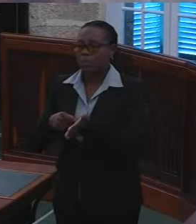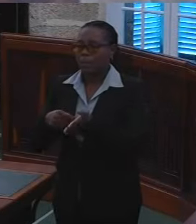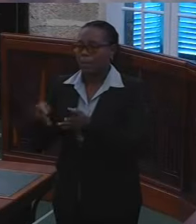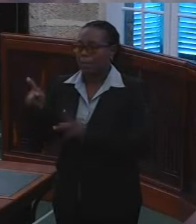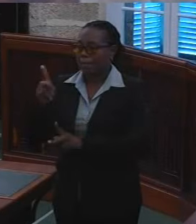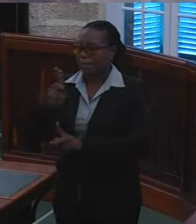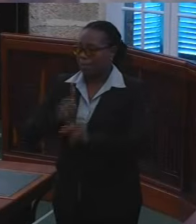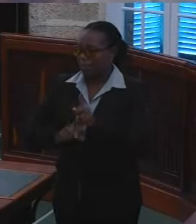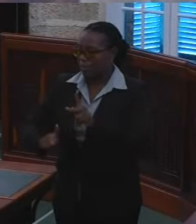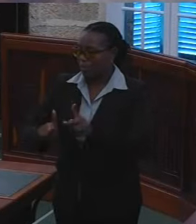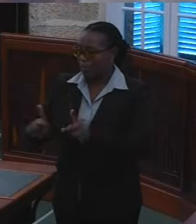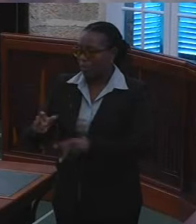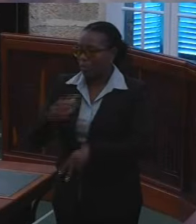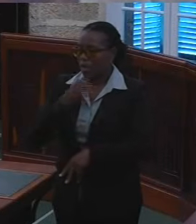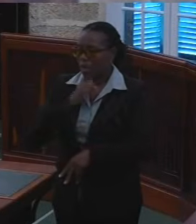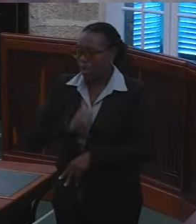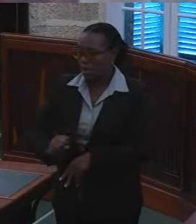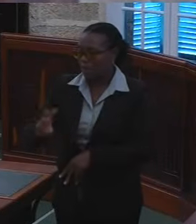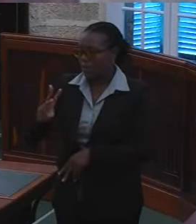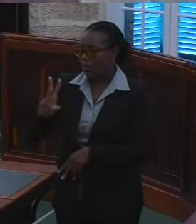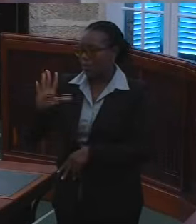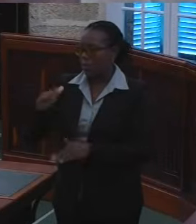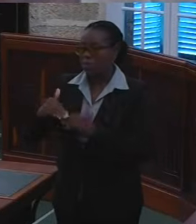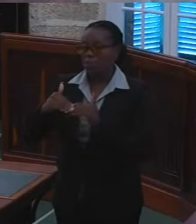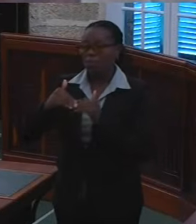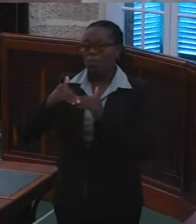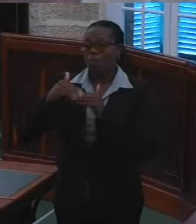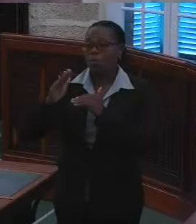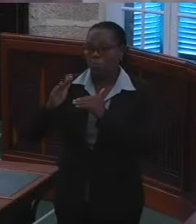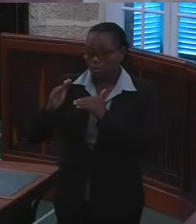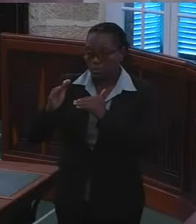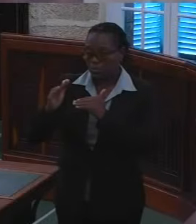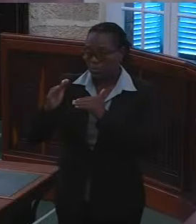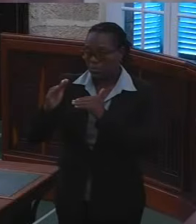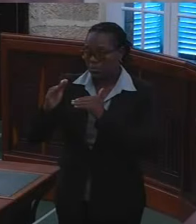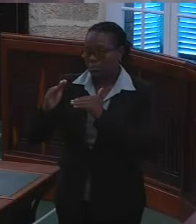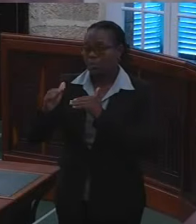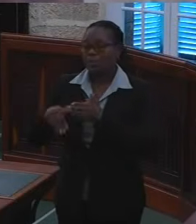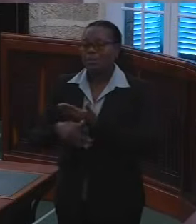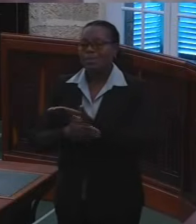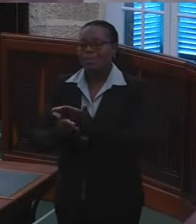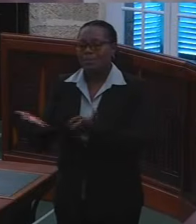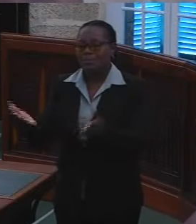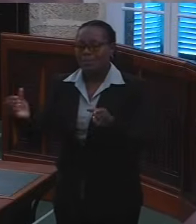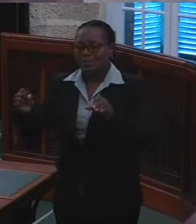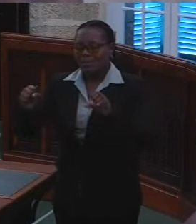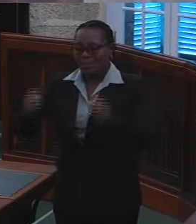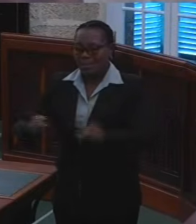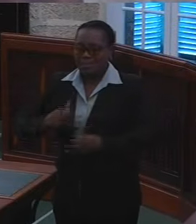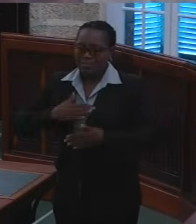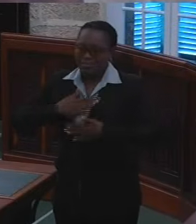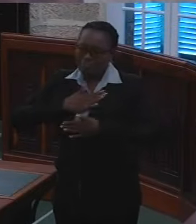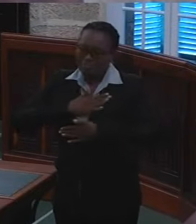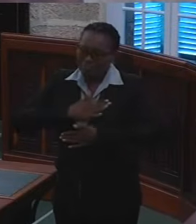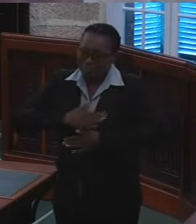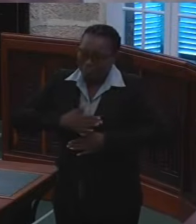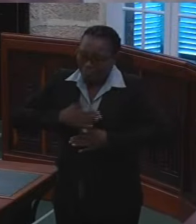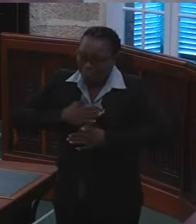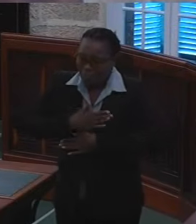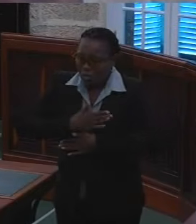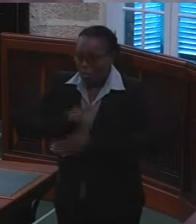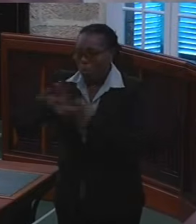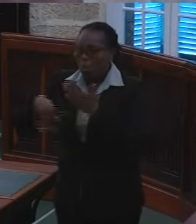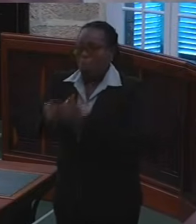over 65 are sustained, and of course that they are able to enjoy the full benefits